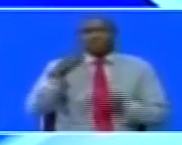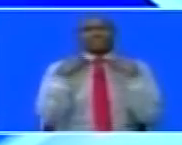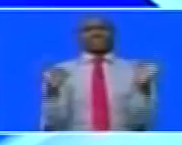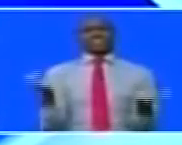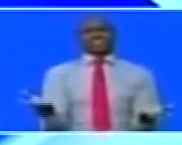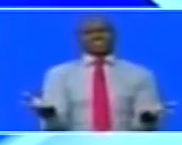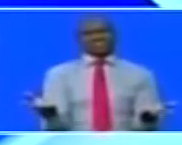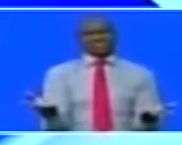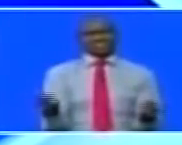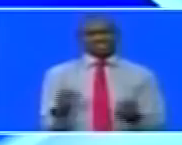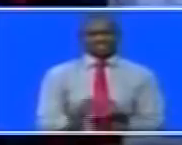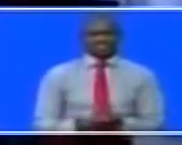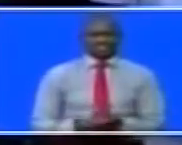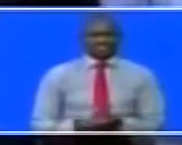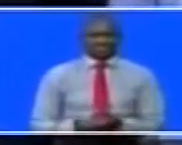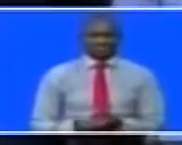man.